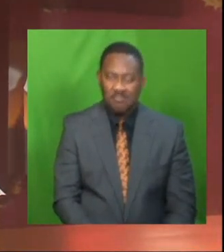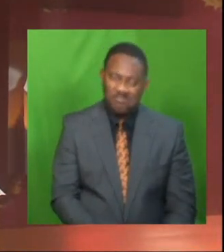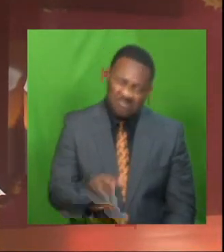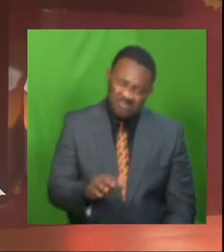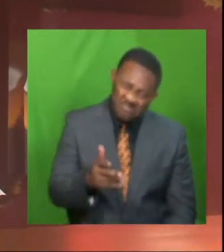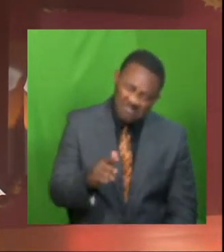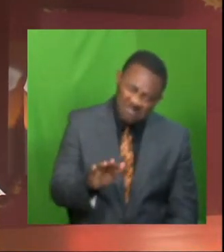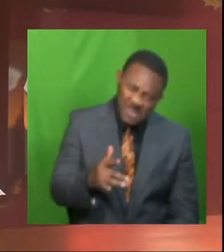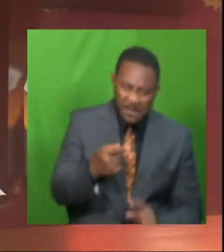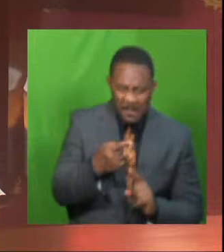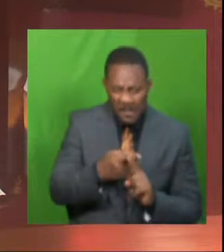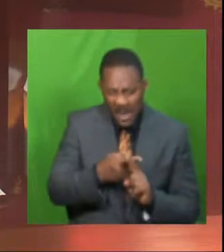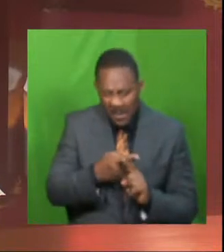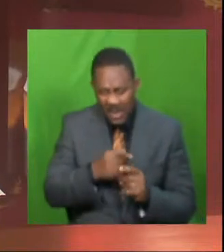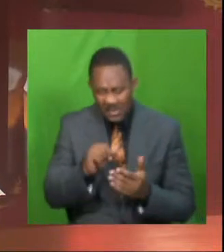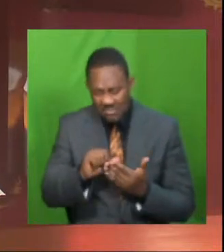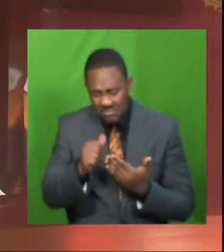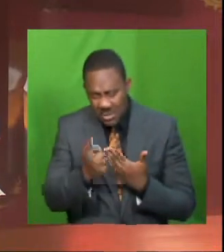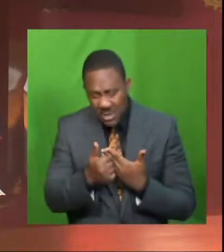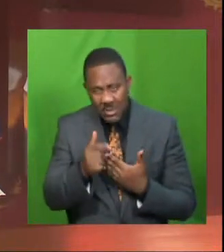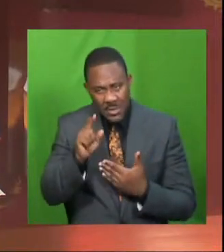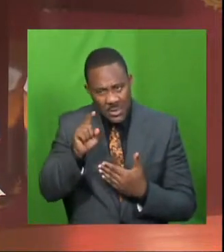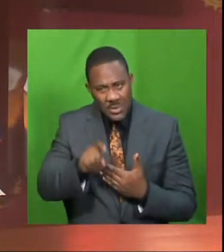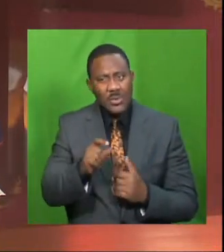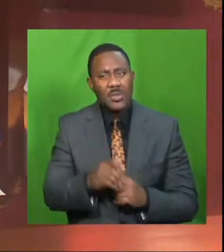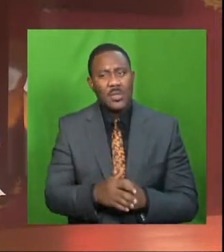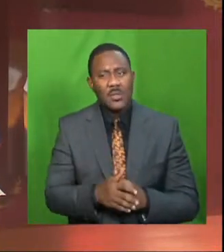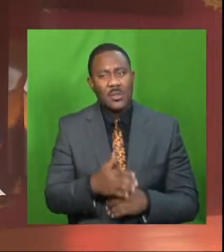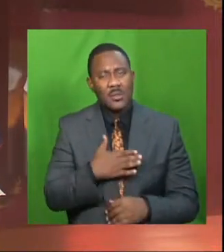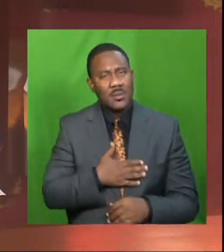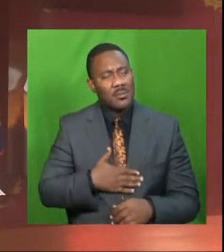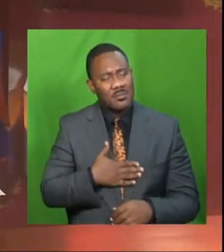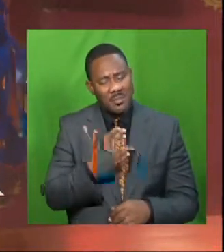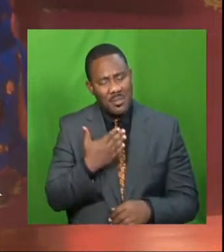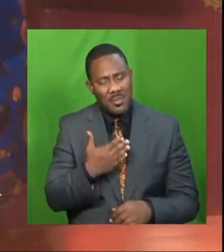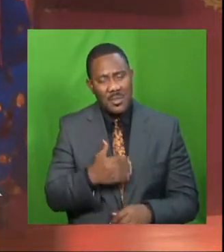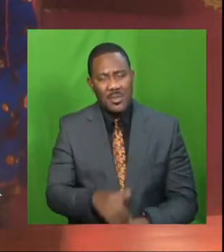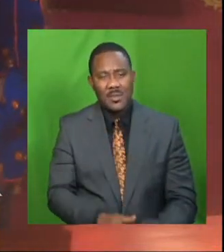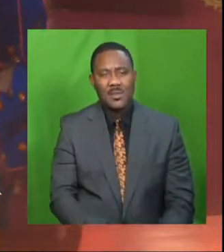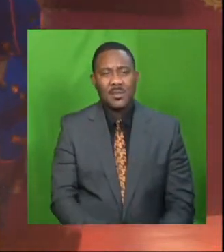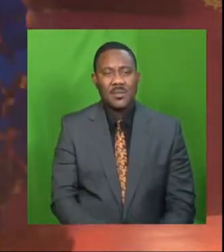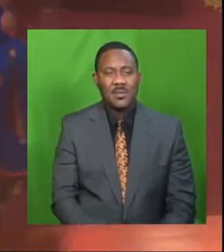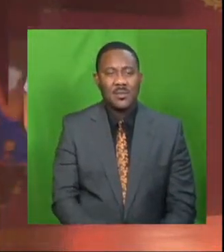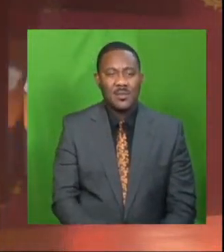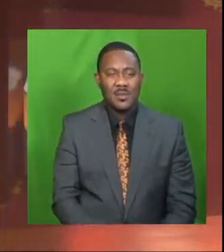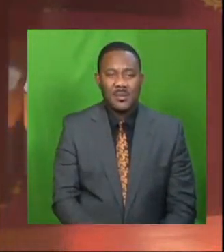August. By the month of August, yes, please. Thank you.